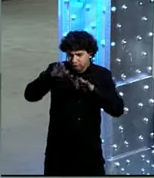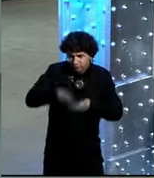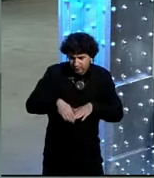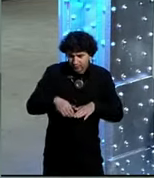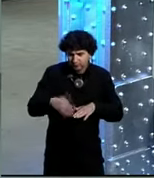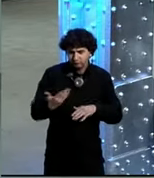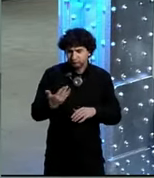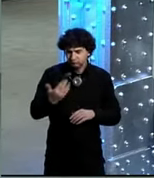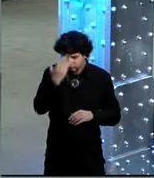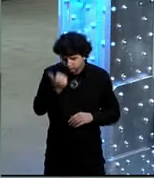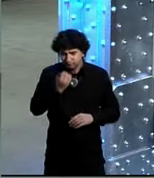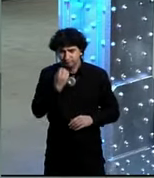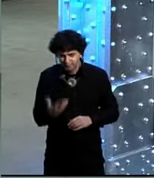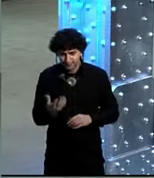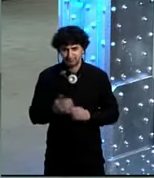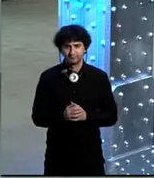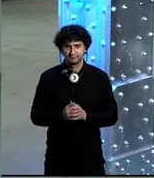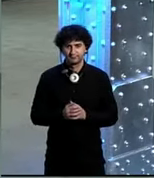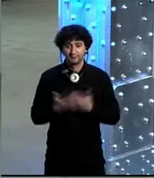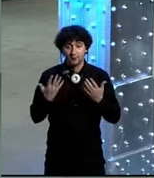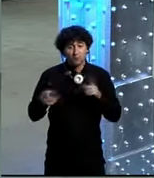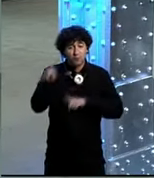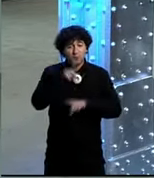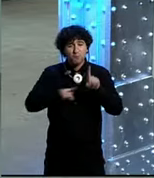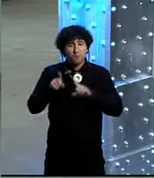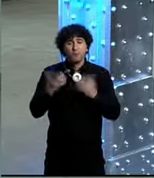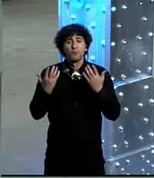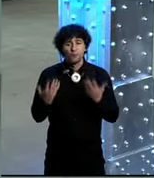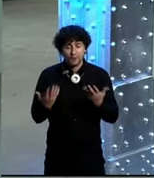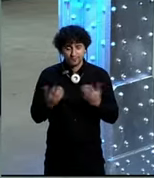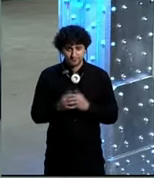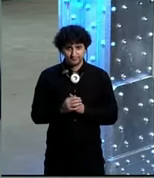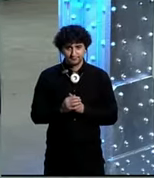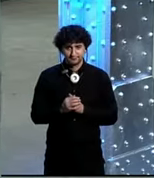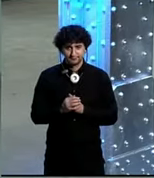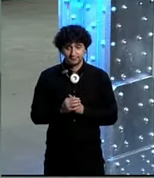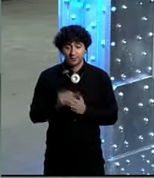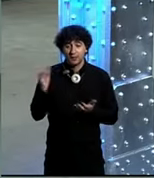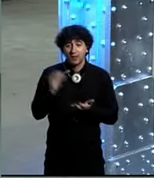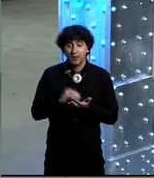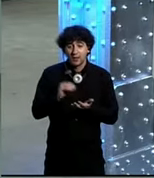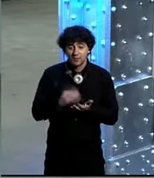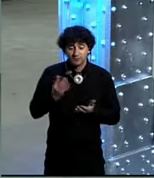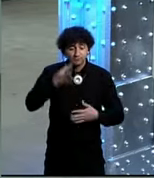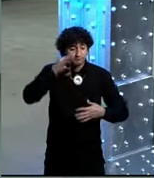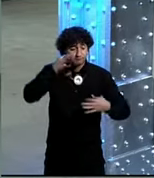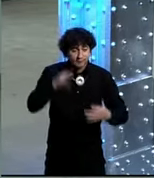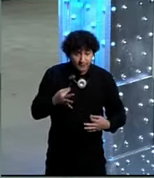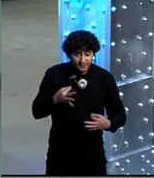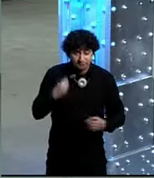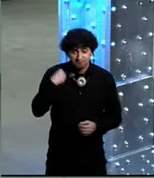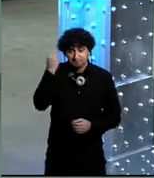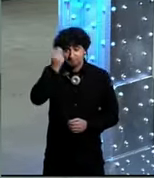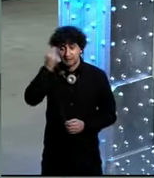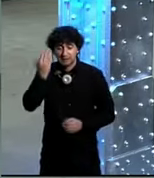The problem, as I found, is that this seldom plays out in exactly the way you've envisioned it. If we make a short film,